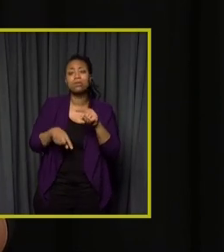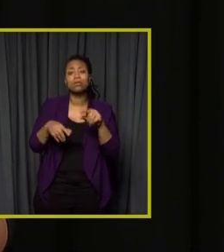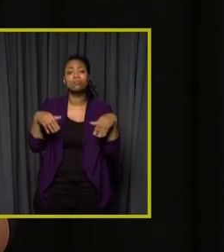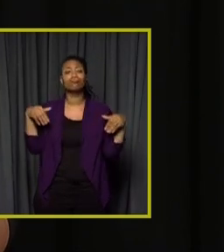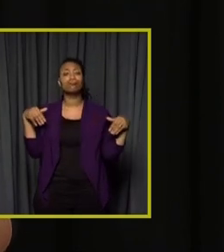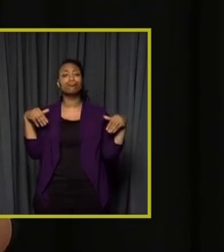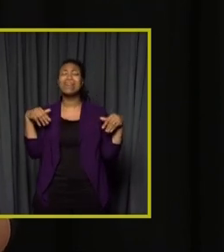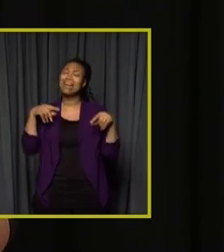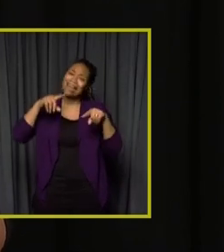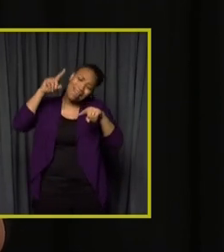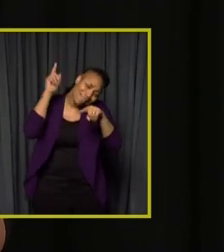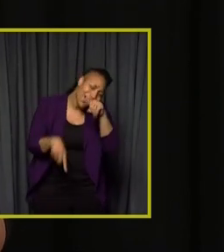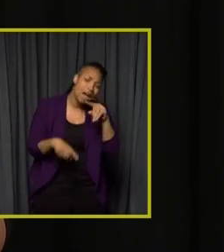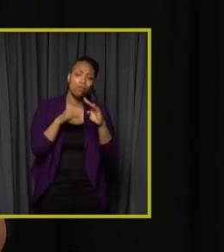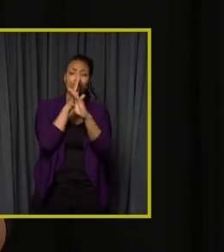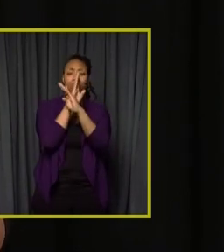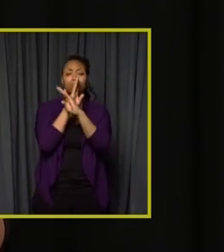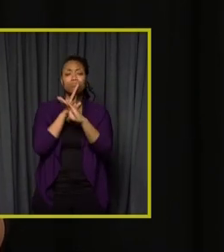silent anymore.